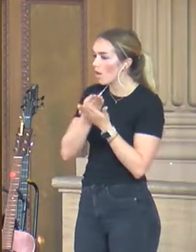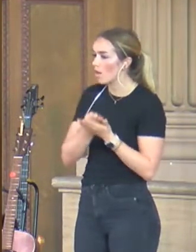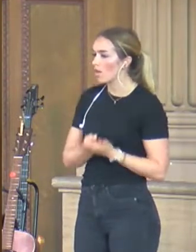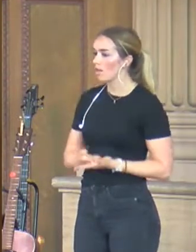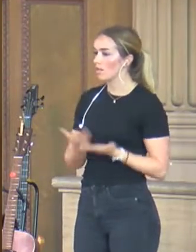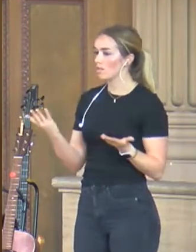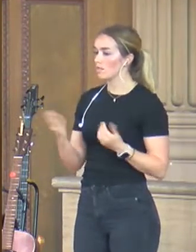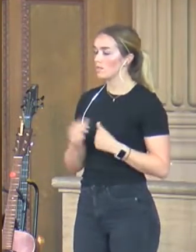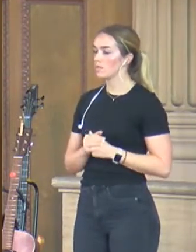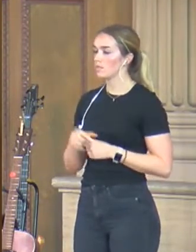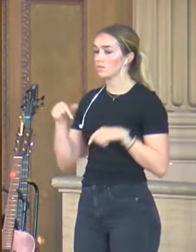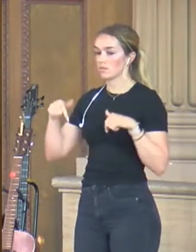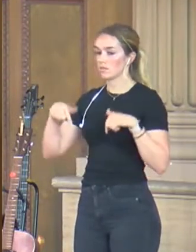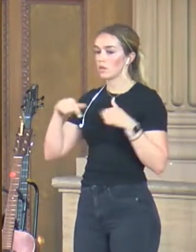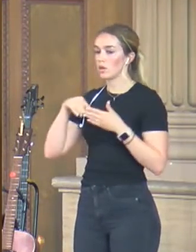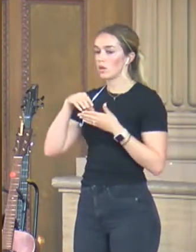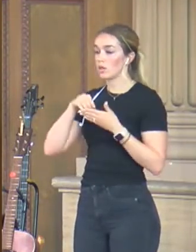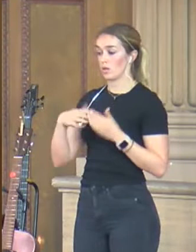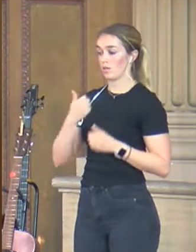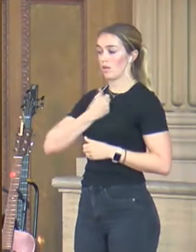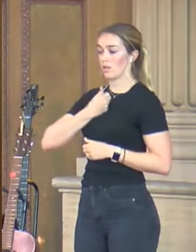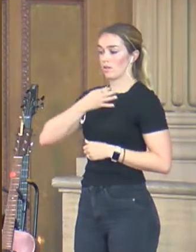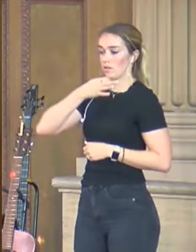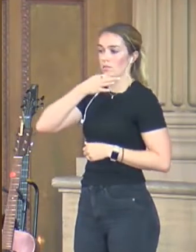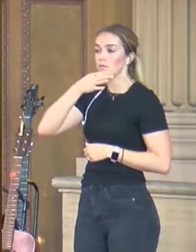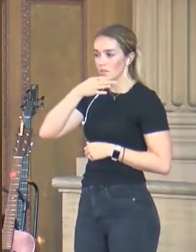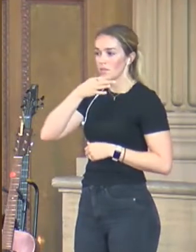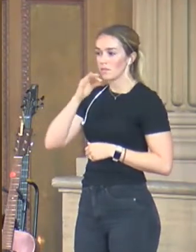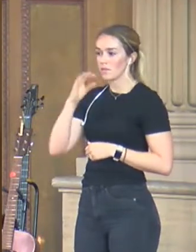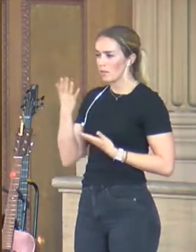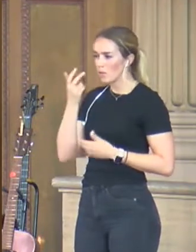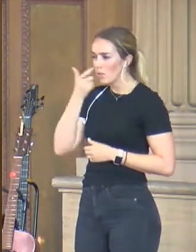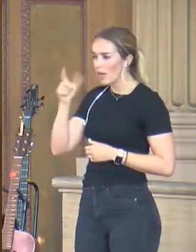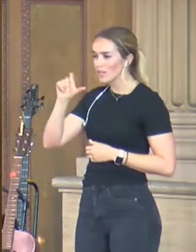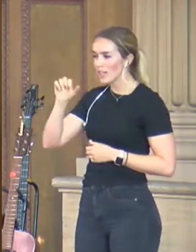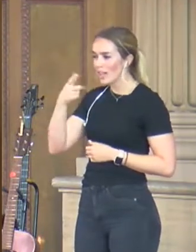If you're a student of fine culture like me, you may have seen the Lego movie.